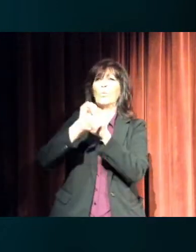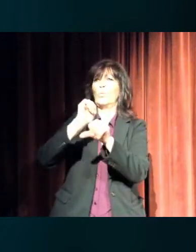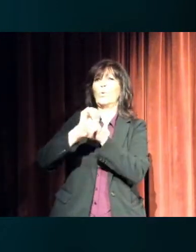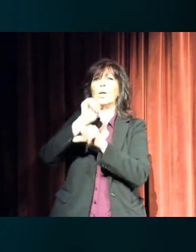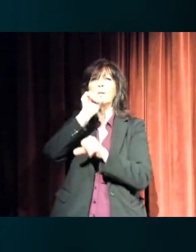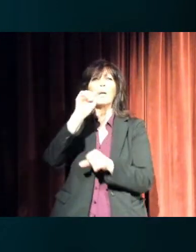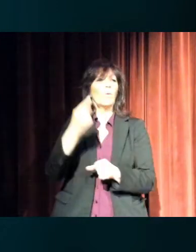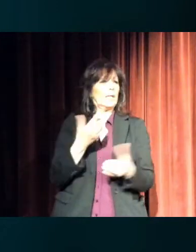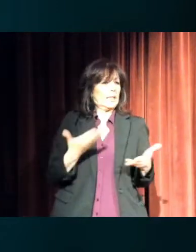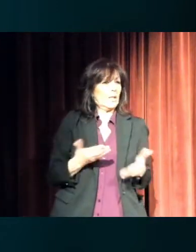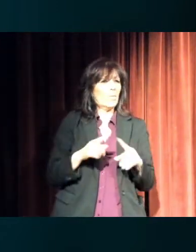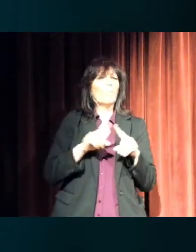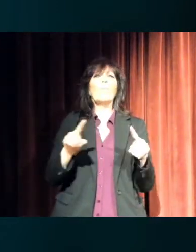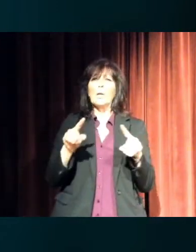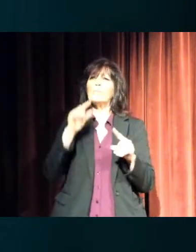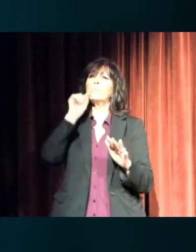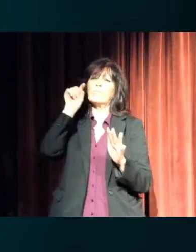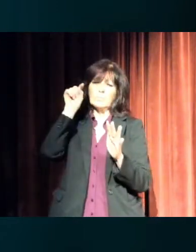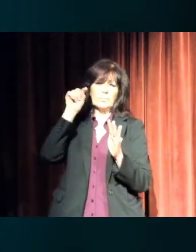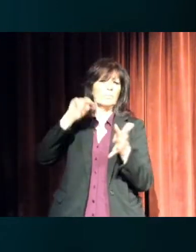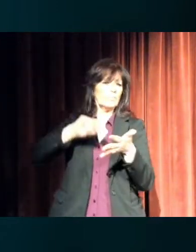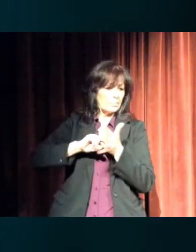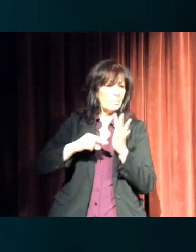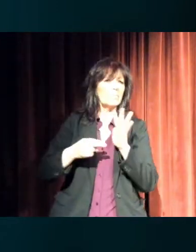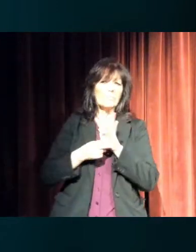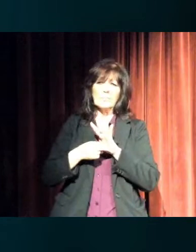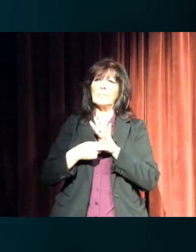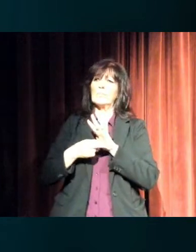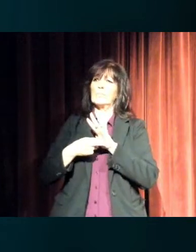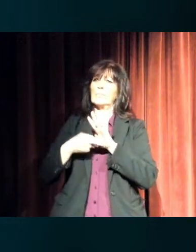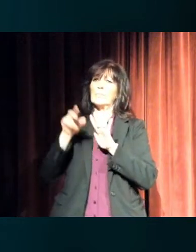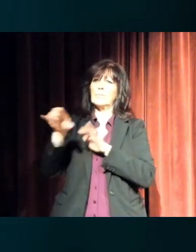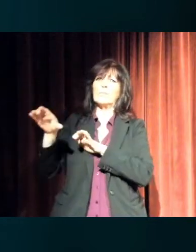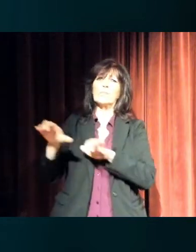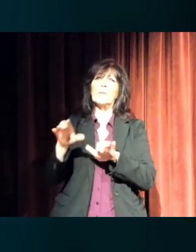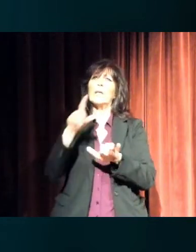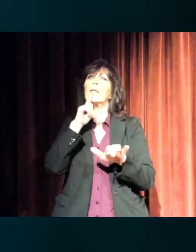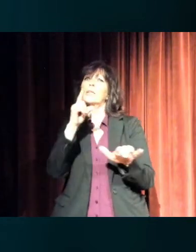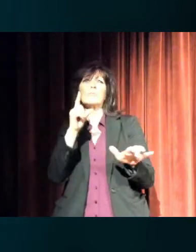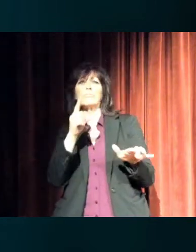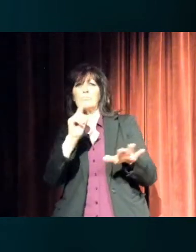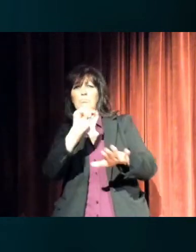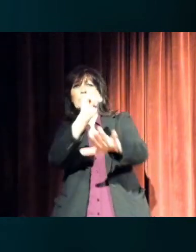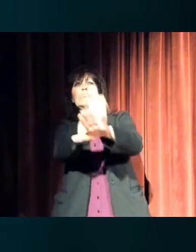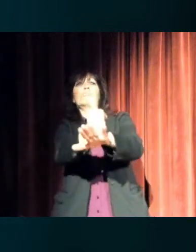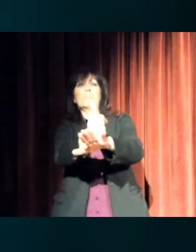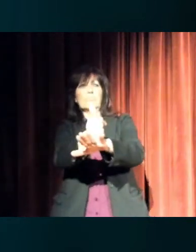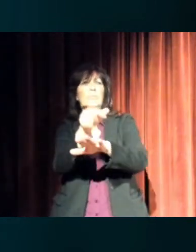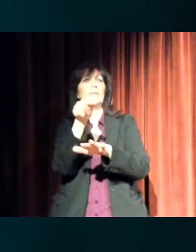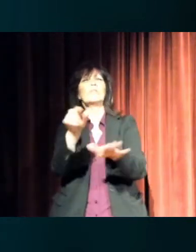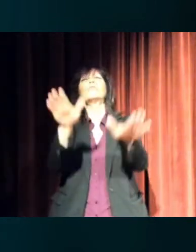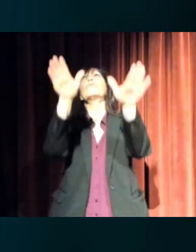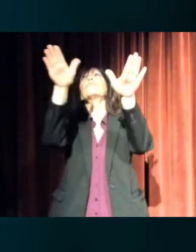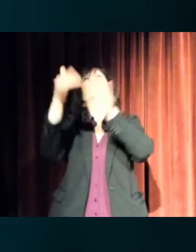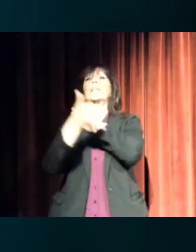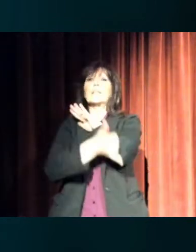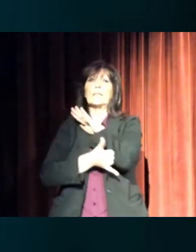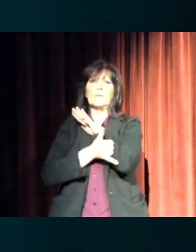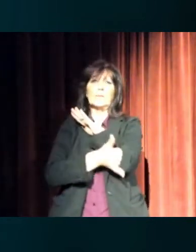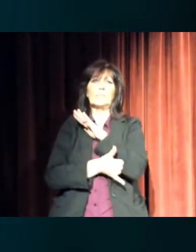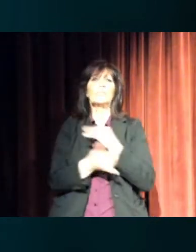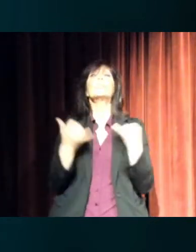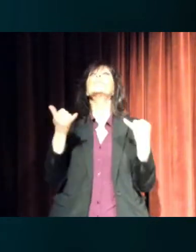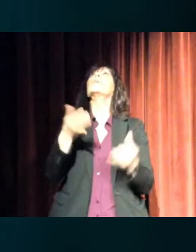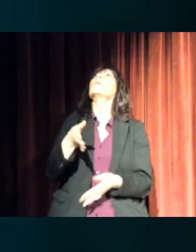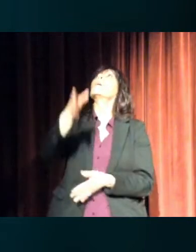been decided, but very intentionally have been regarded and then executed and implemented in this great county.